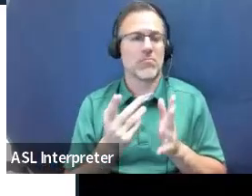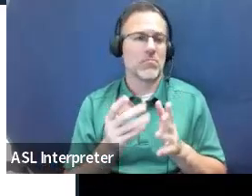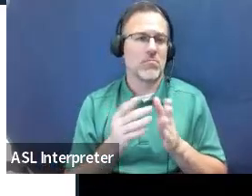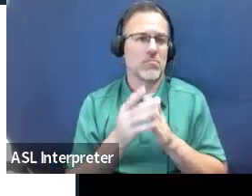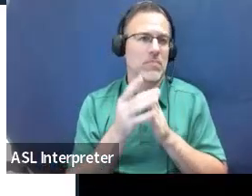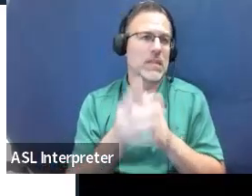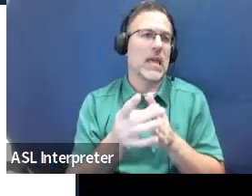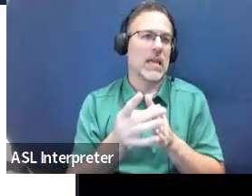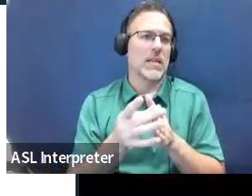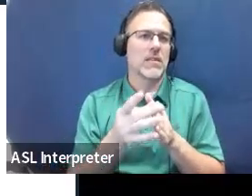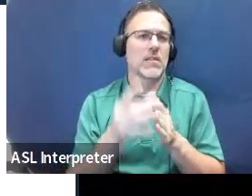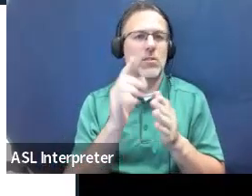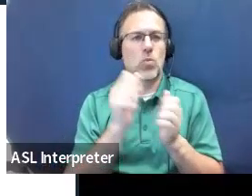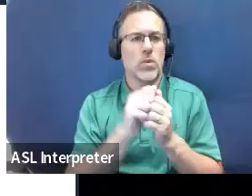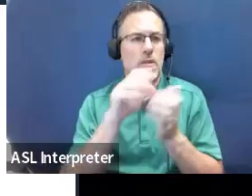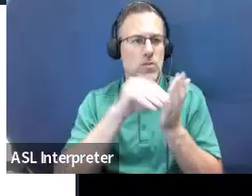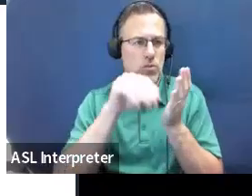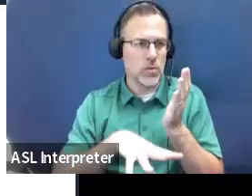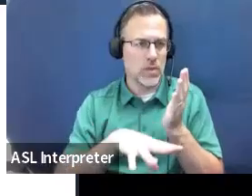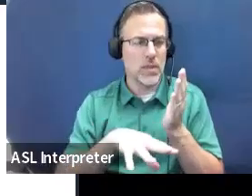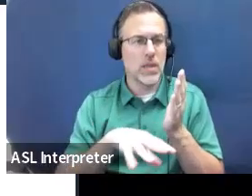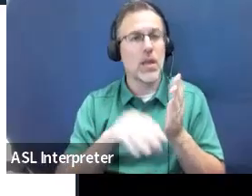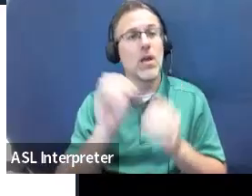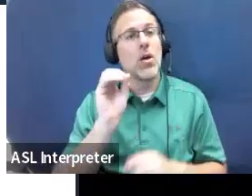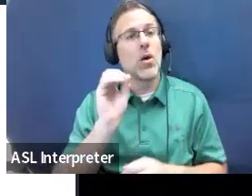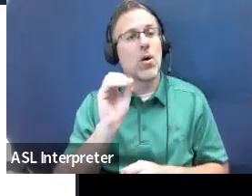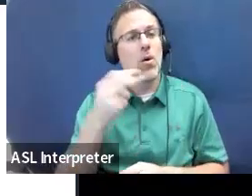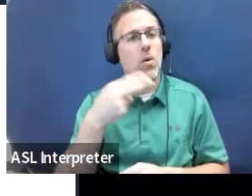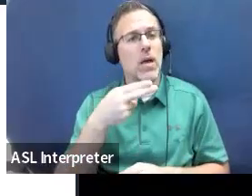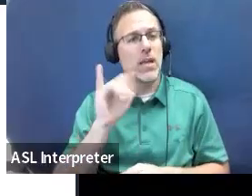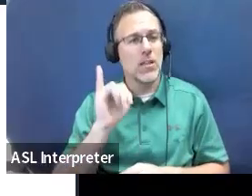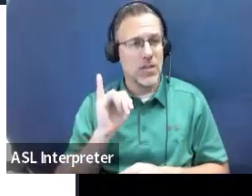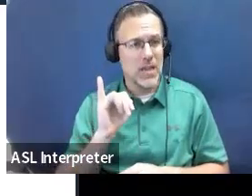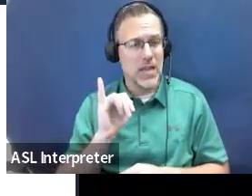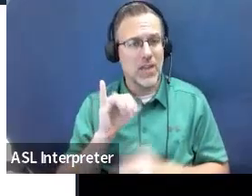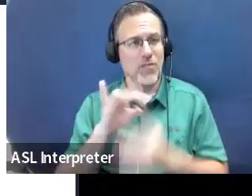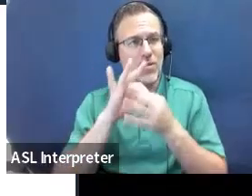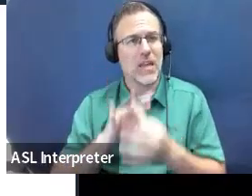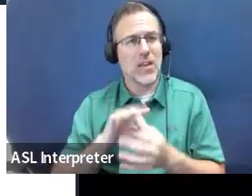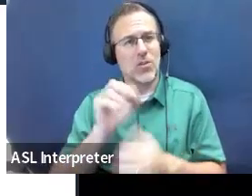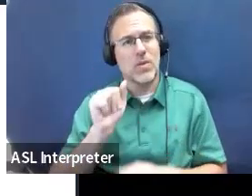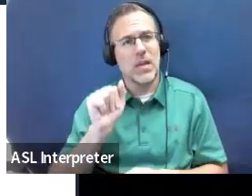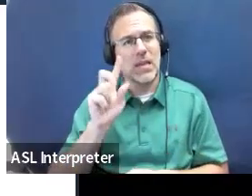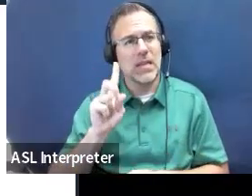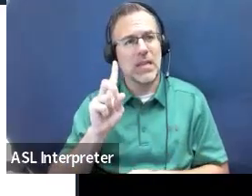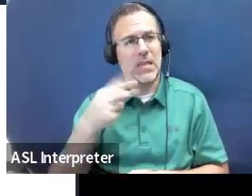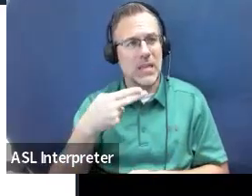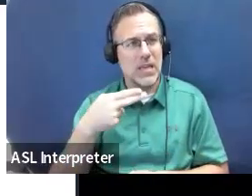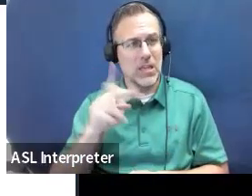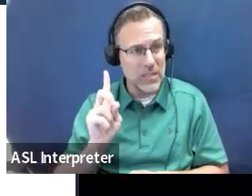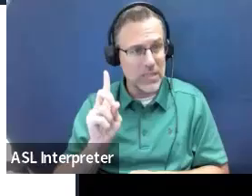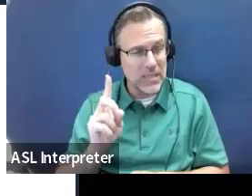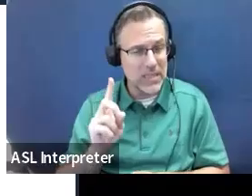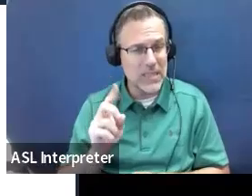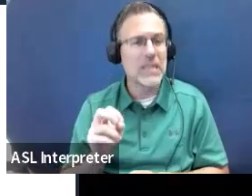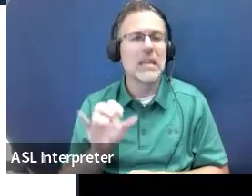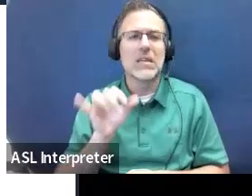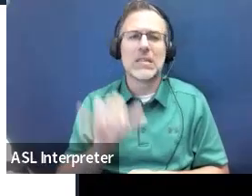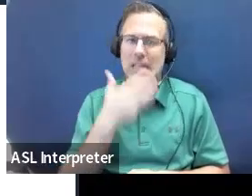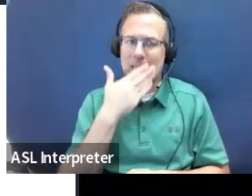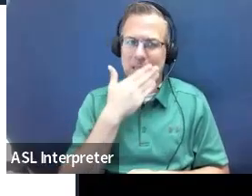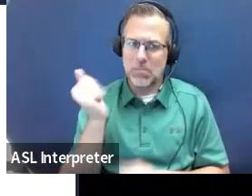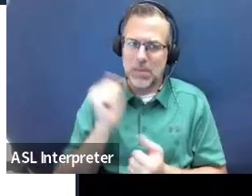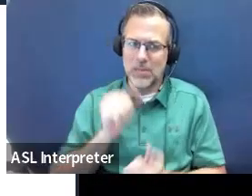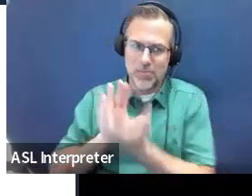students identified as with OHI due to ADHD. But again, that's the best practice